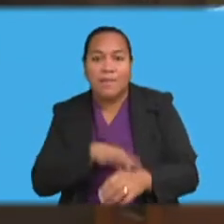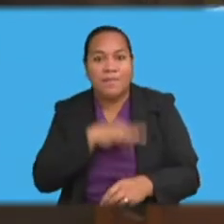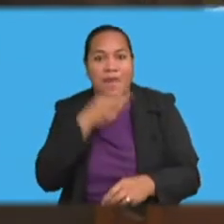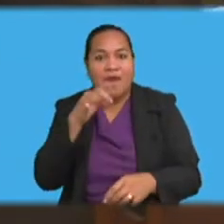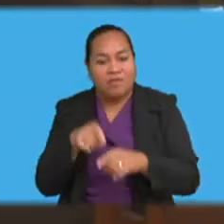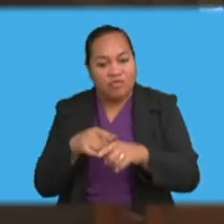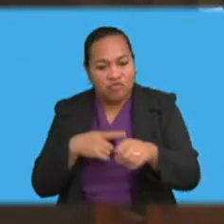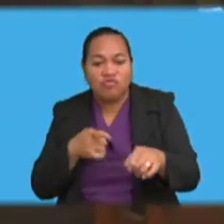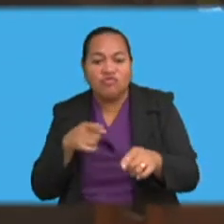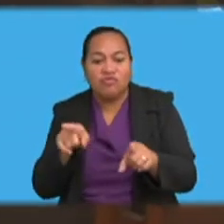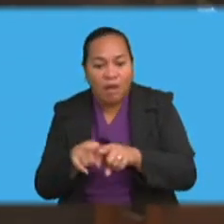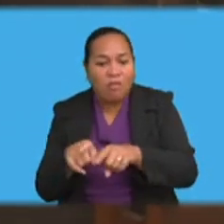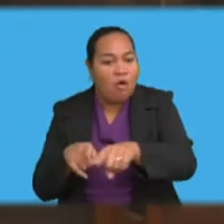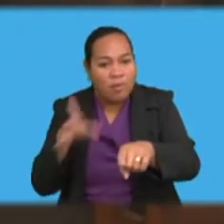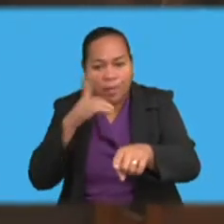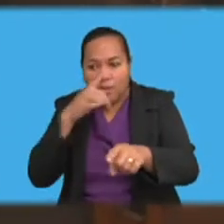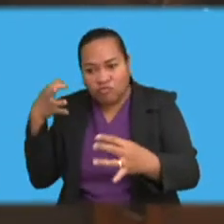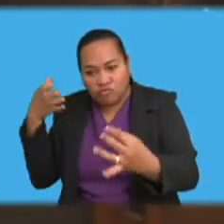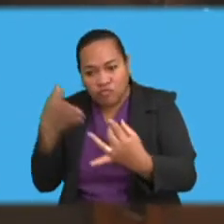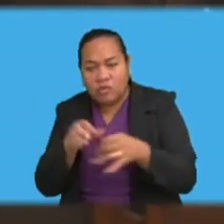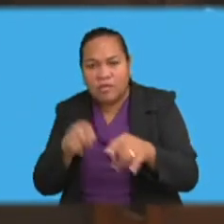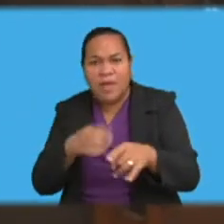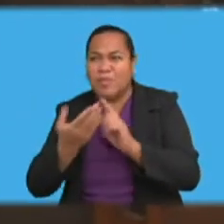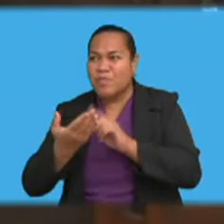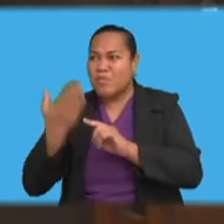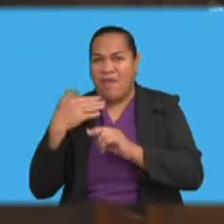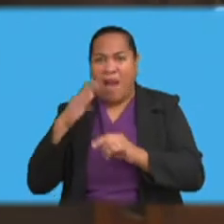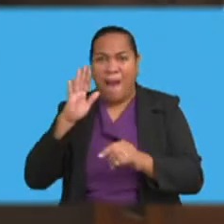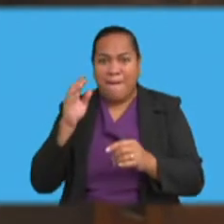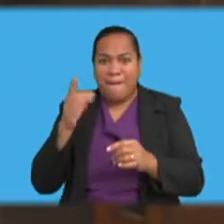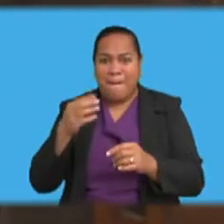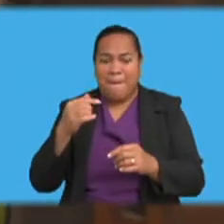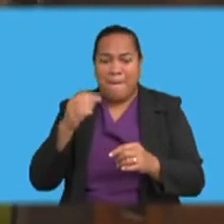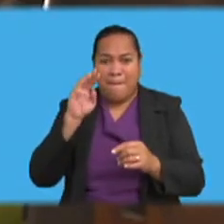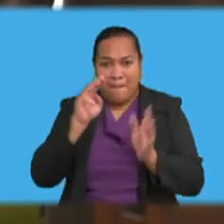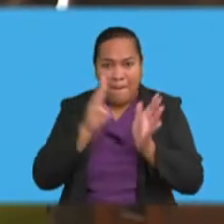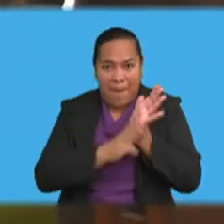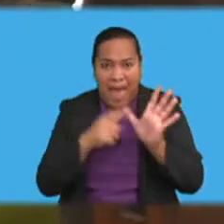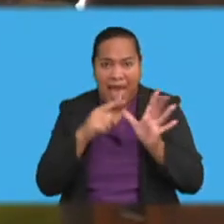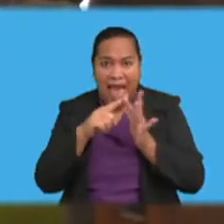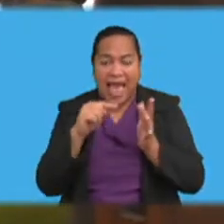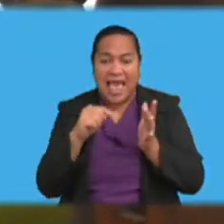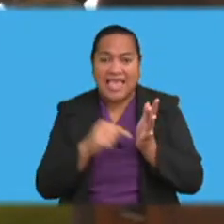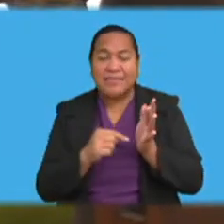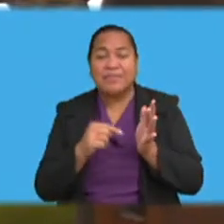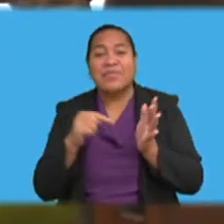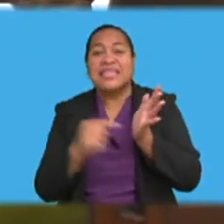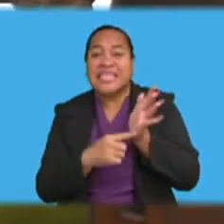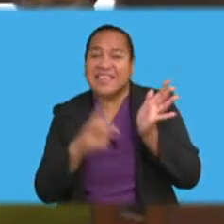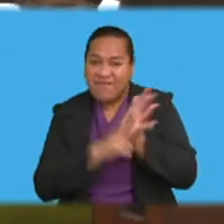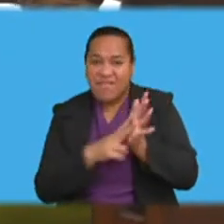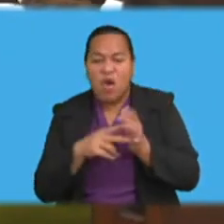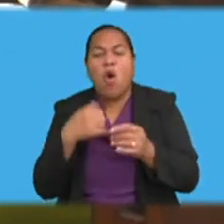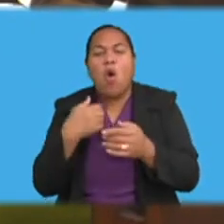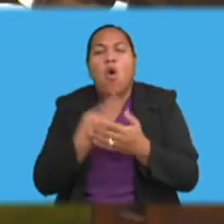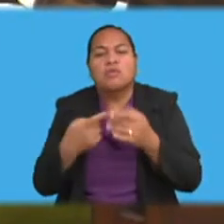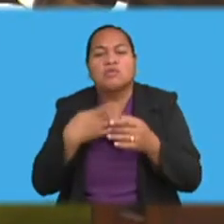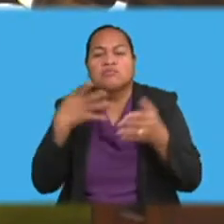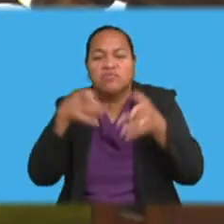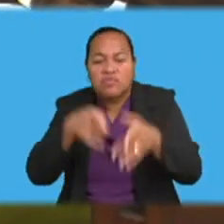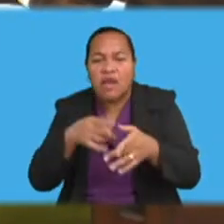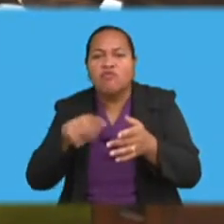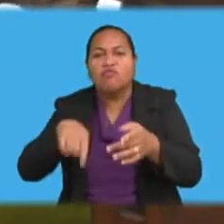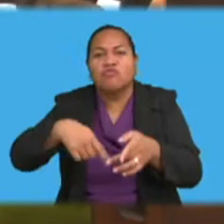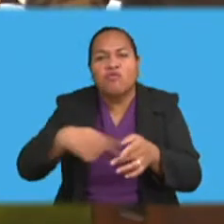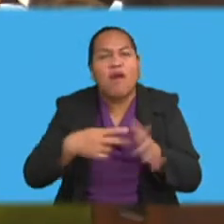of a common infrastructure. Previously, for example, My TV was only available to viewers in the Greater Suva area, Nandi,